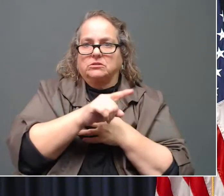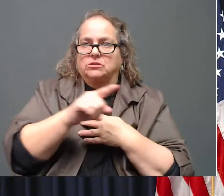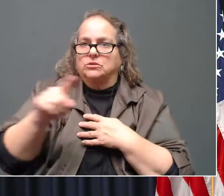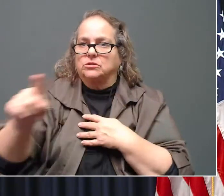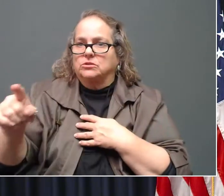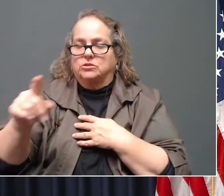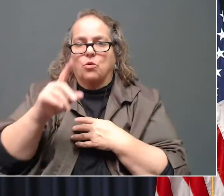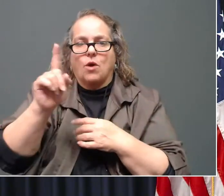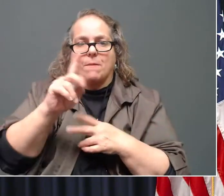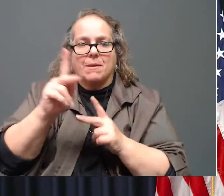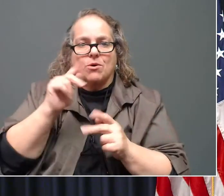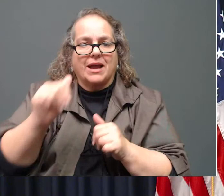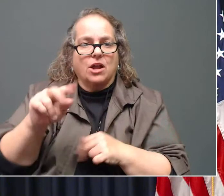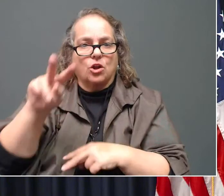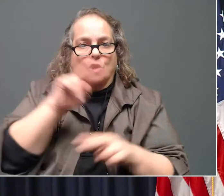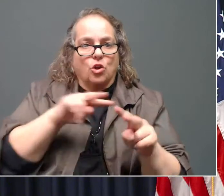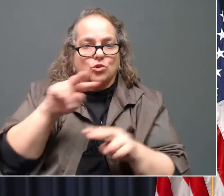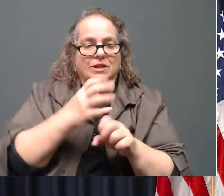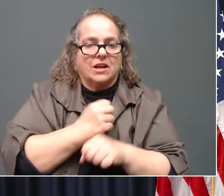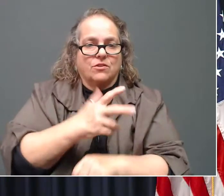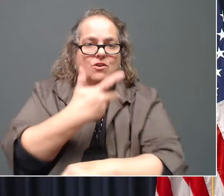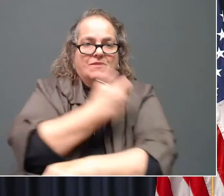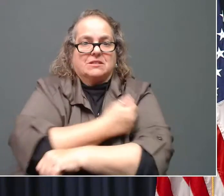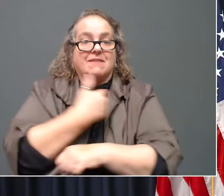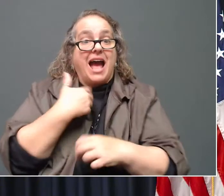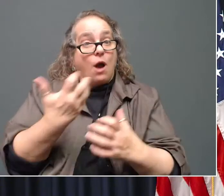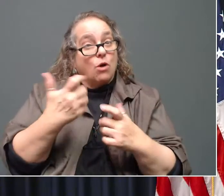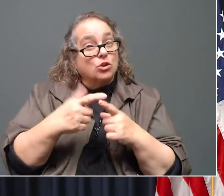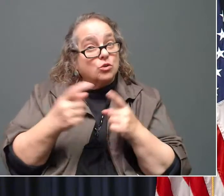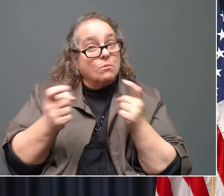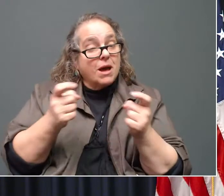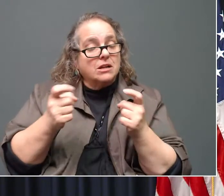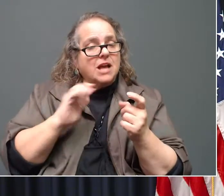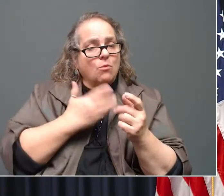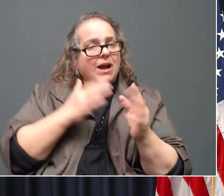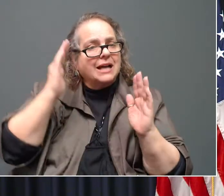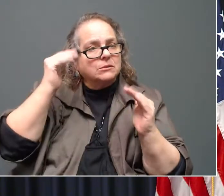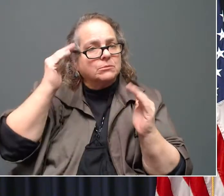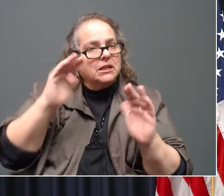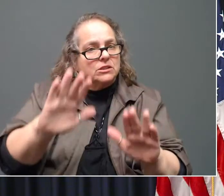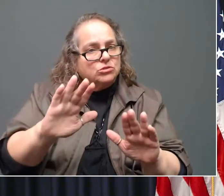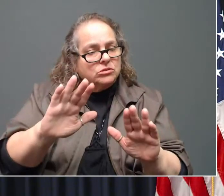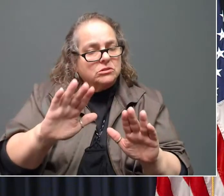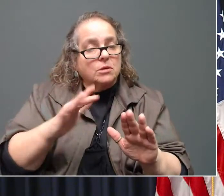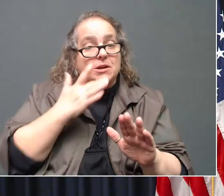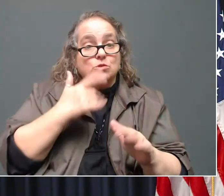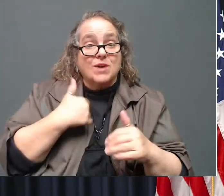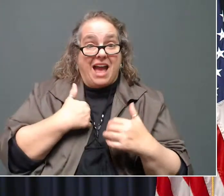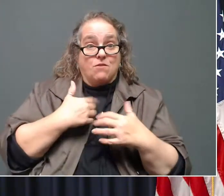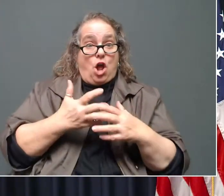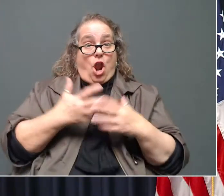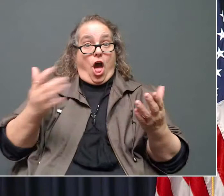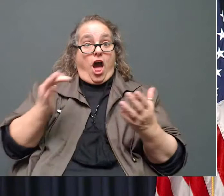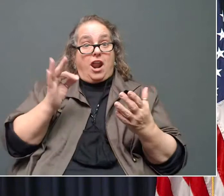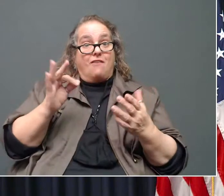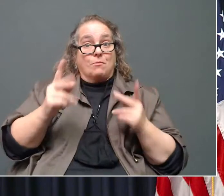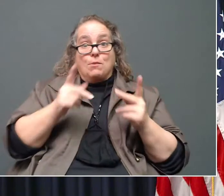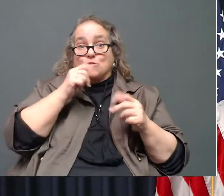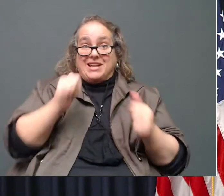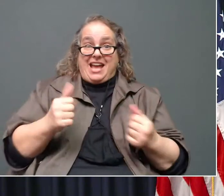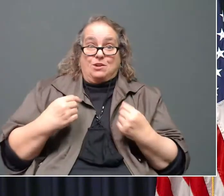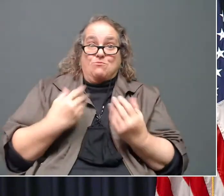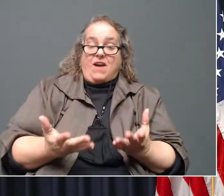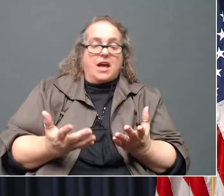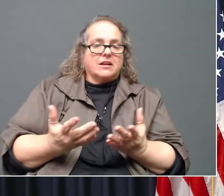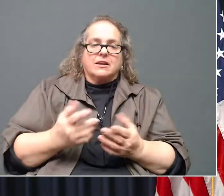do want to manage expectations. Just because we have a lot of providers doesn't mean we have any more vaccine. So it will